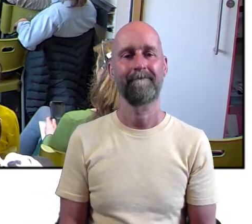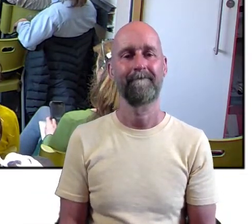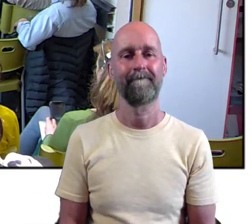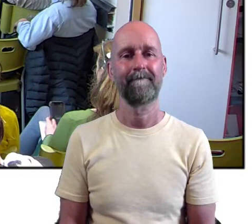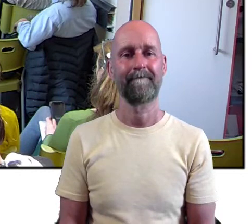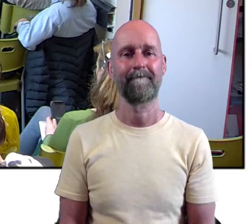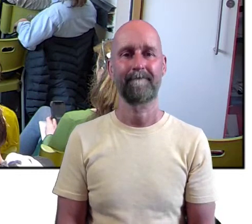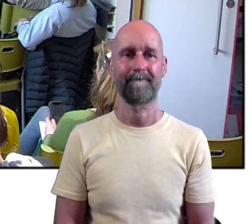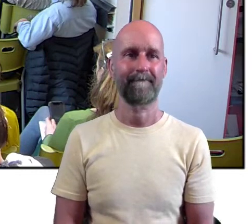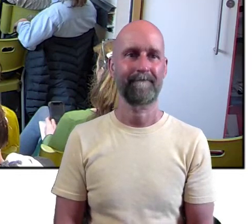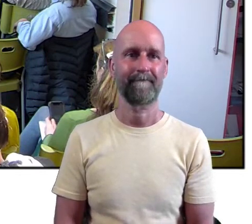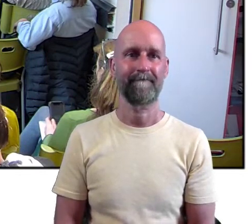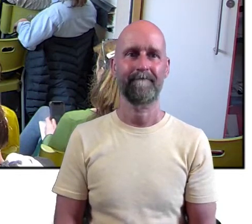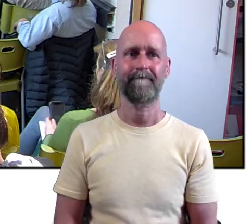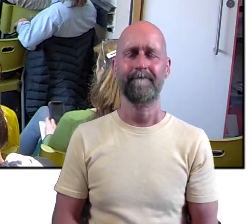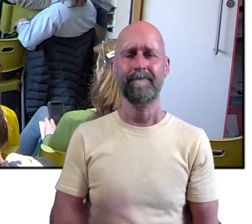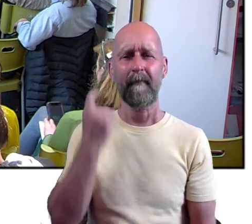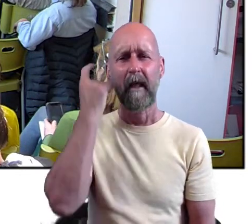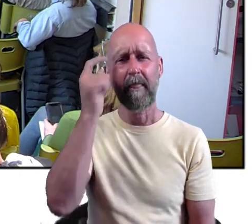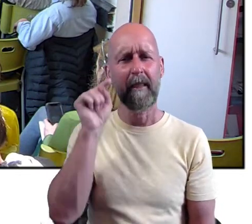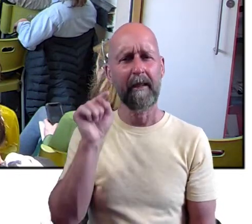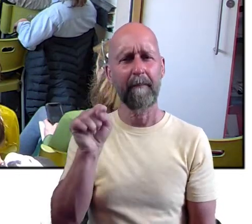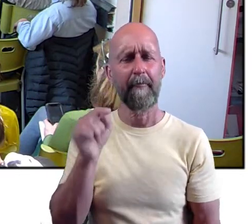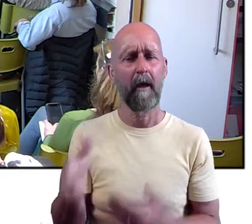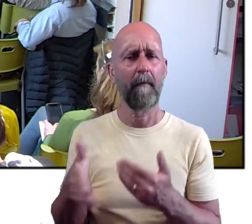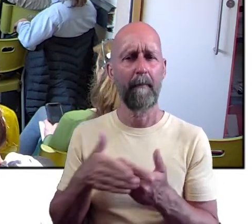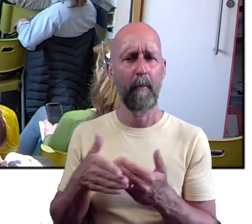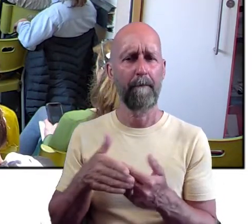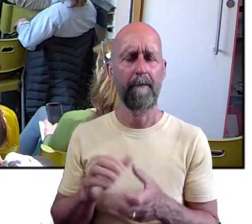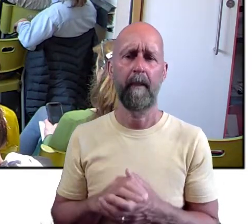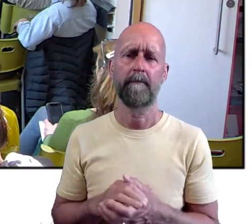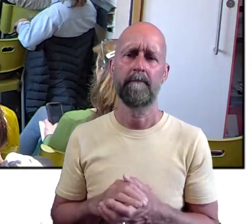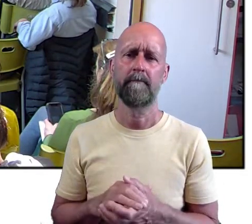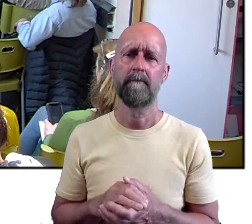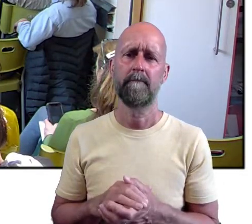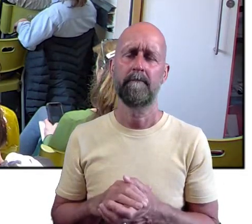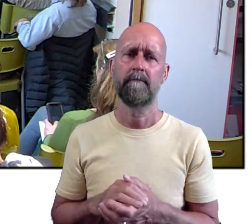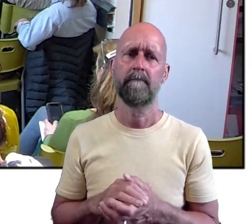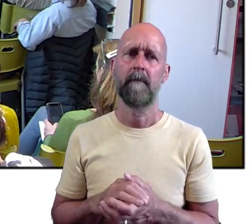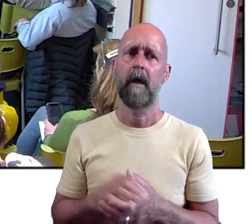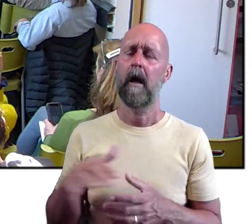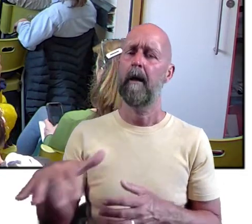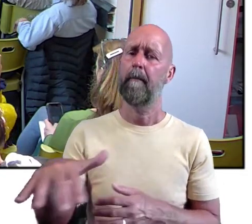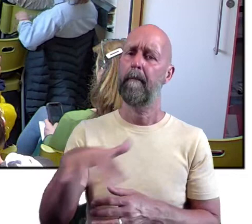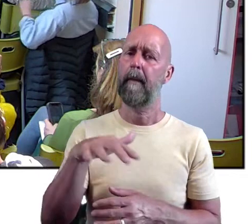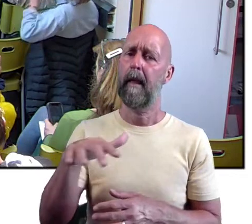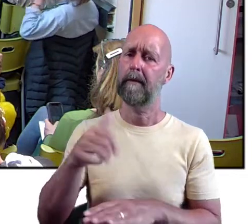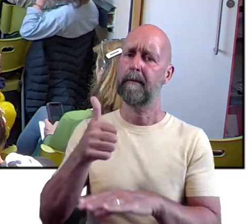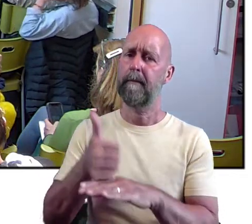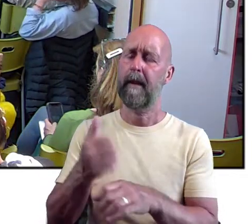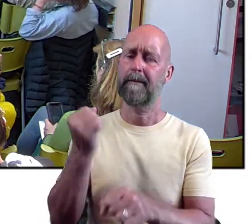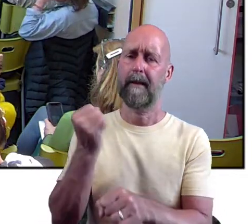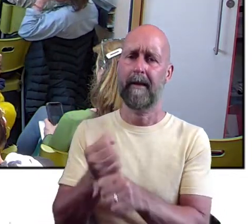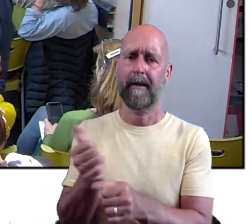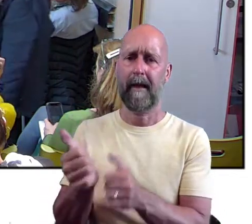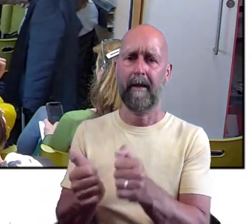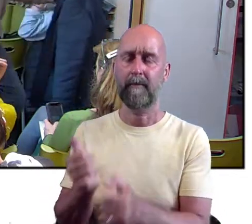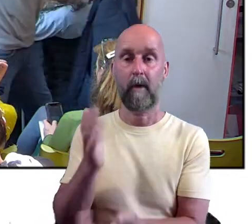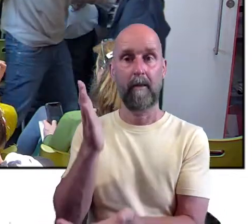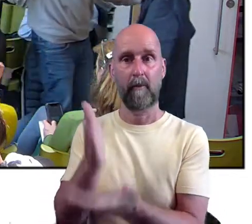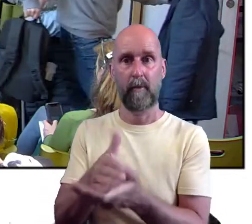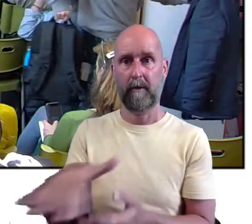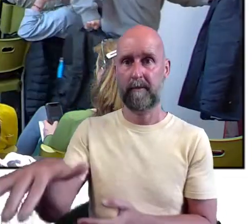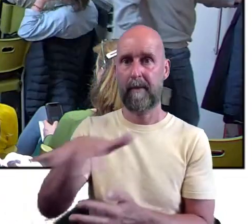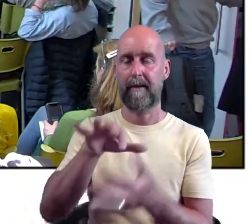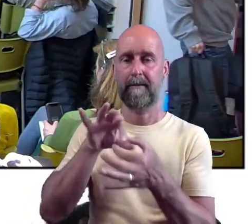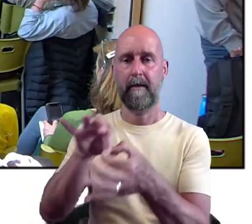Just thinking about it a bit more. So the idea though of place-based games are great because, like you say, you interact with the real space. The problem almost